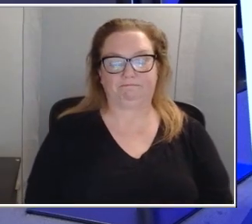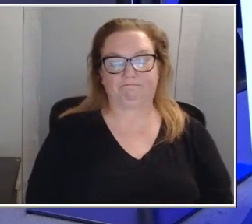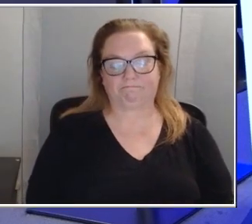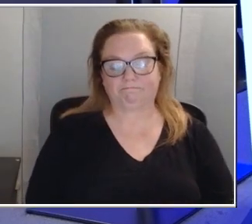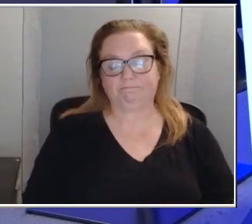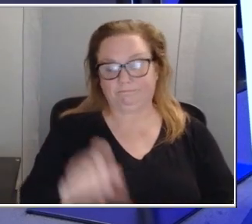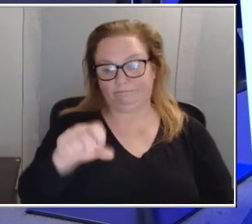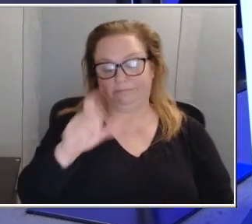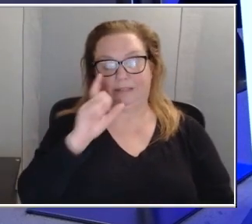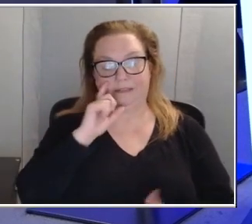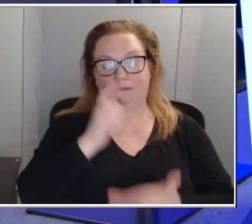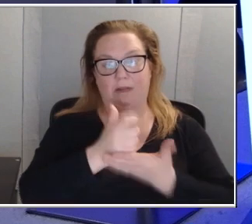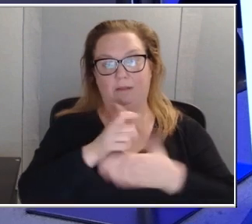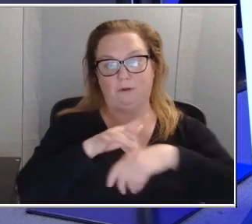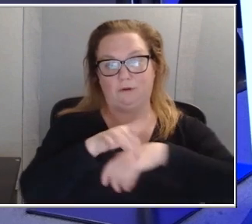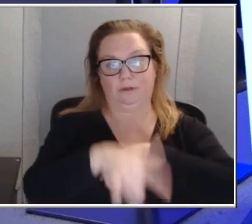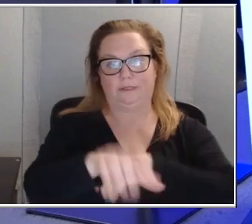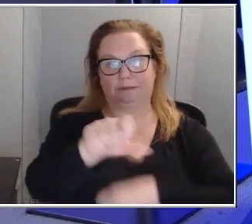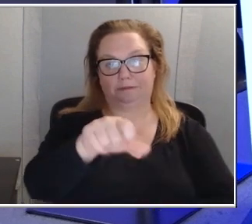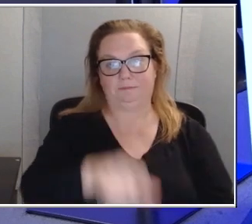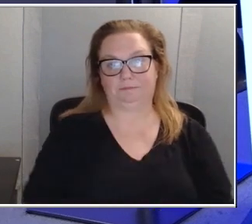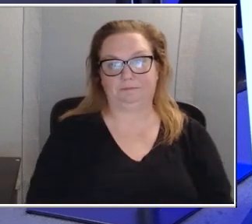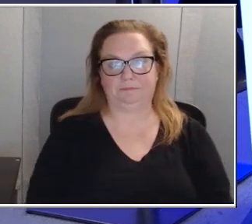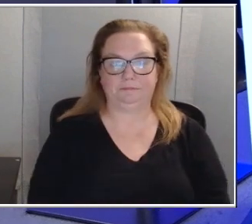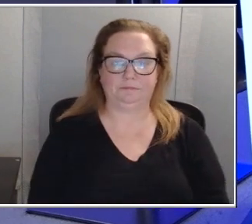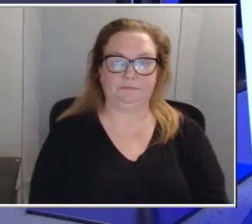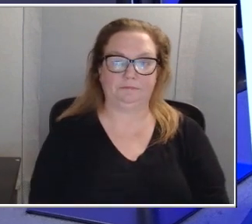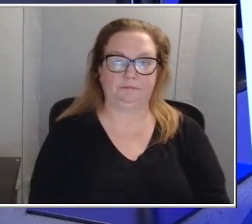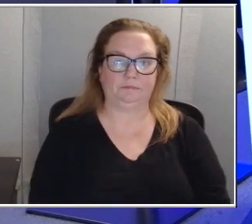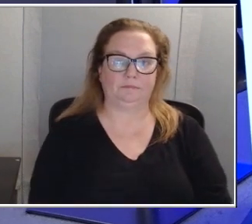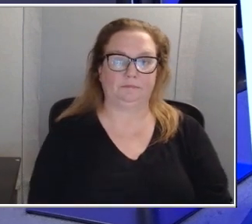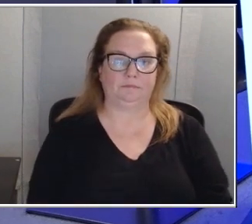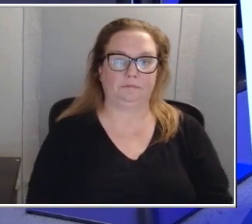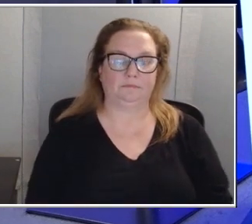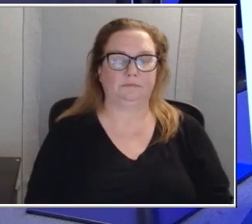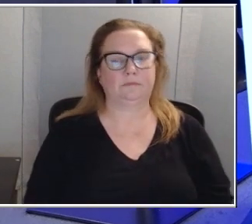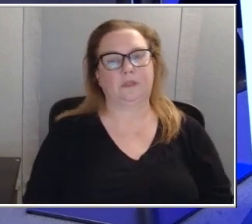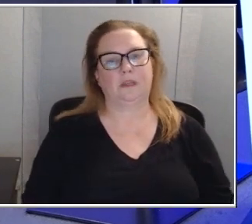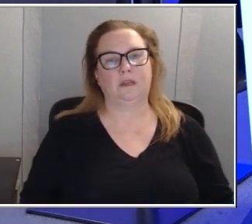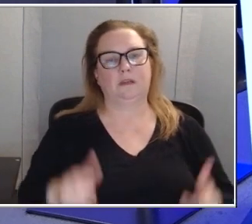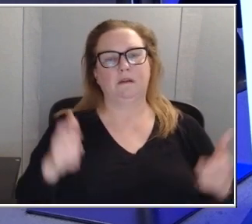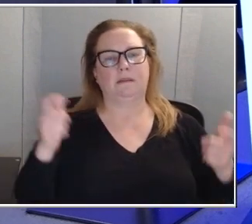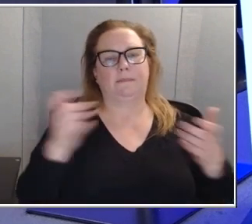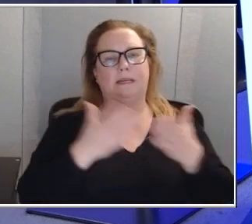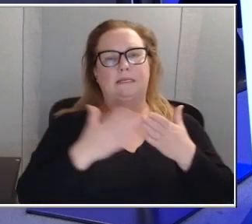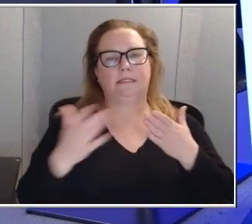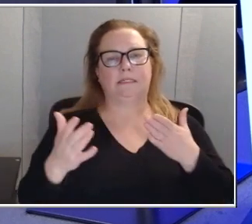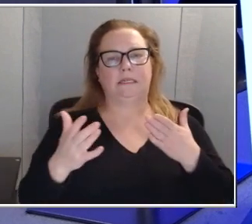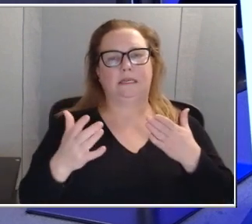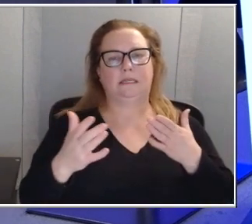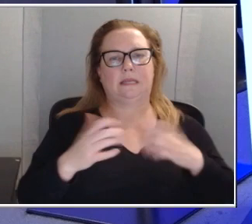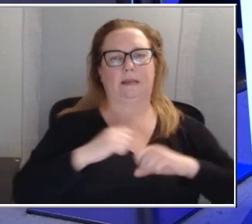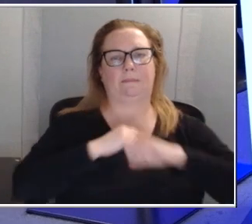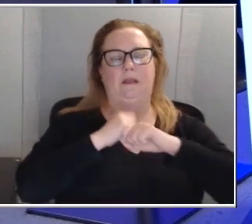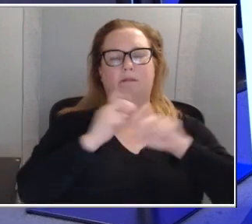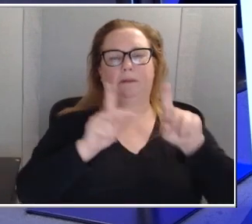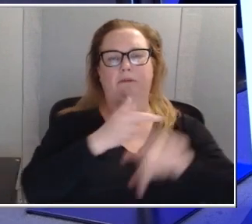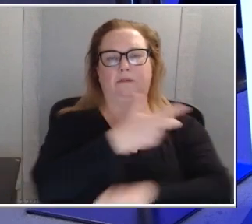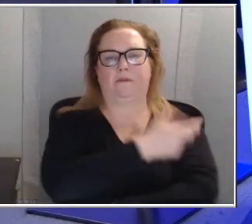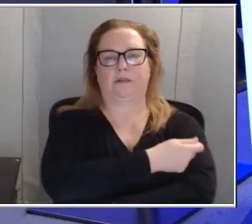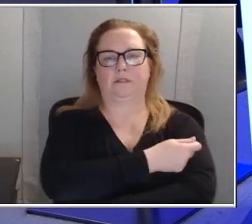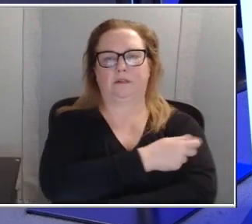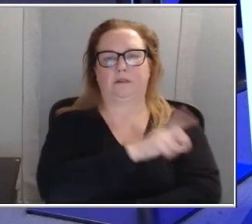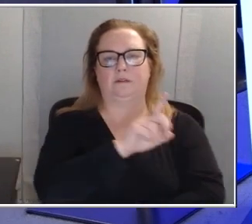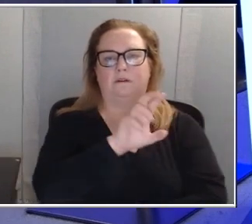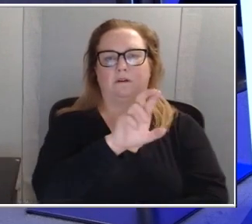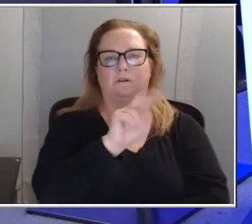truth in that. Okay, so what do you think are some of the biggest things that blocked people from getting vaccinated? Dr. Norman mentioned a